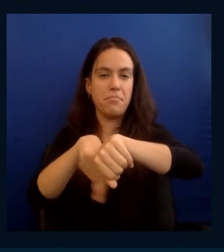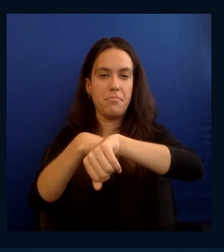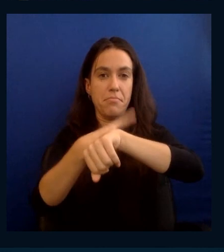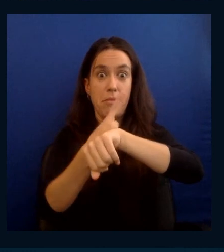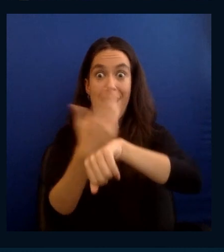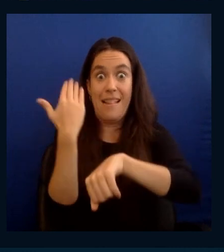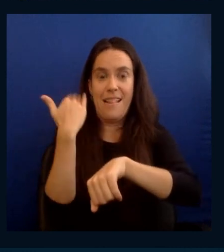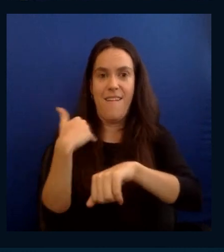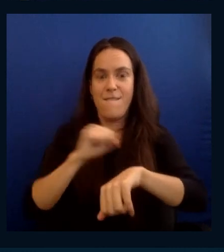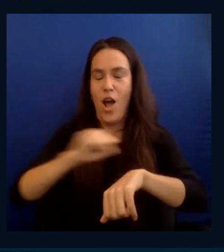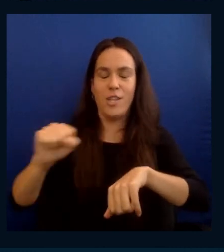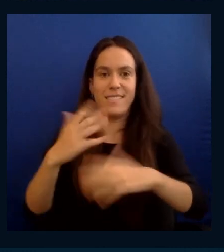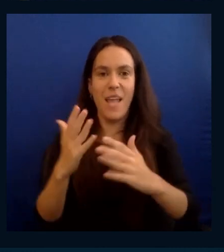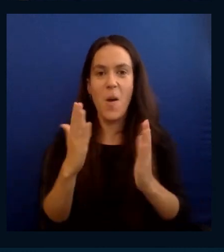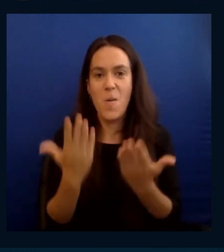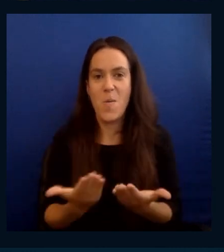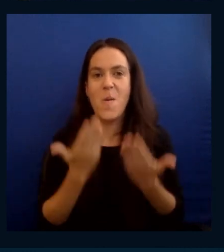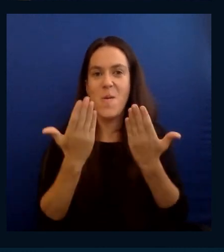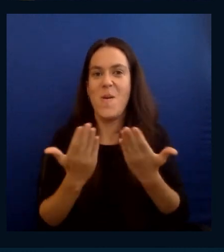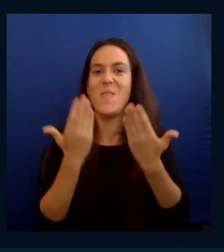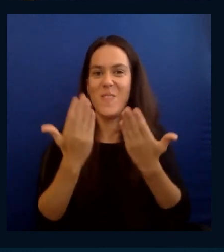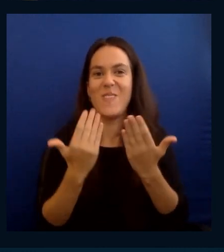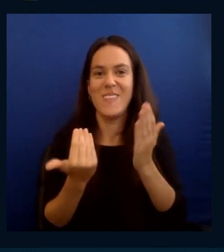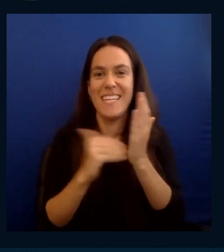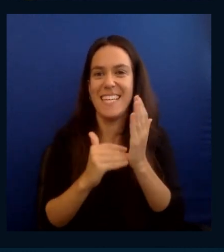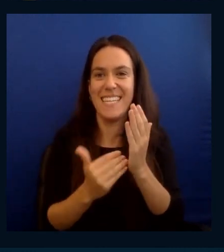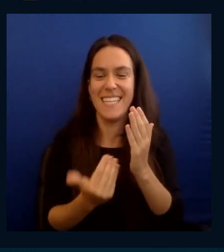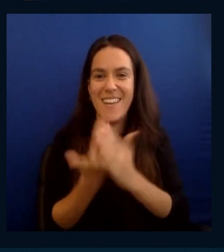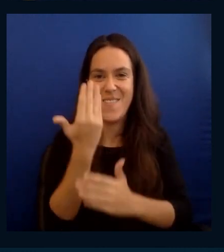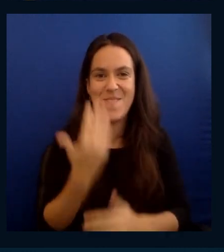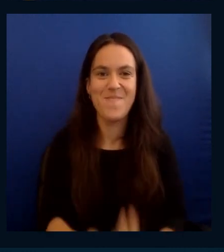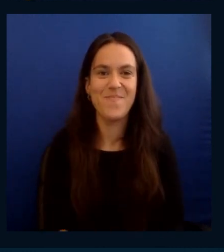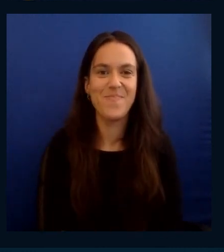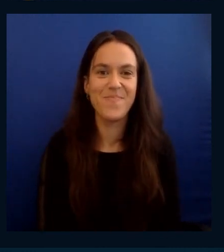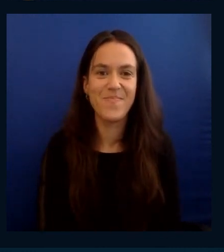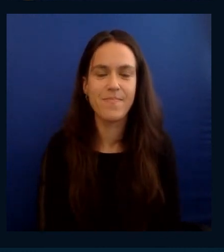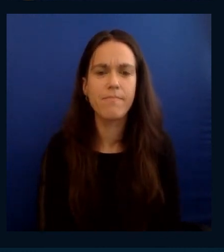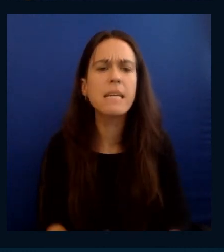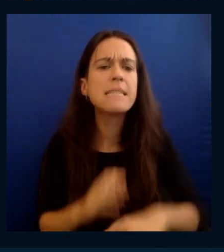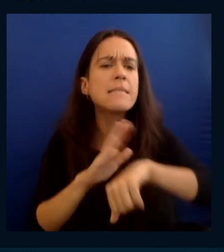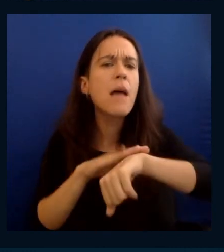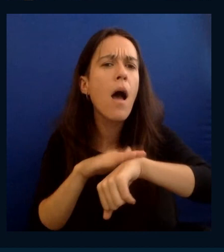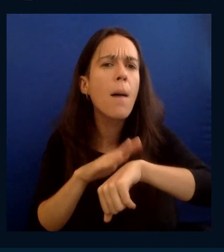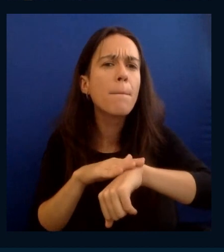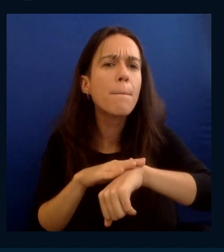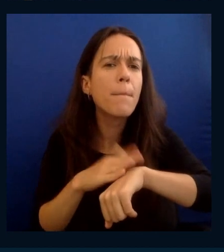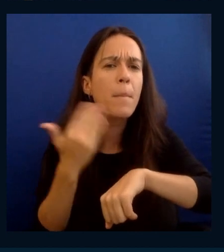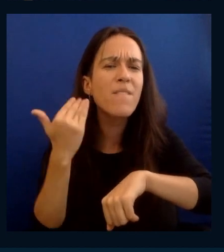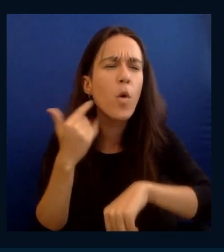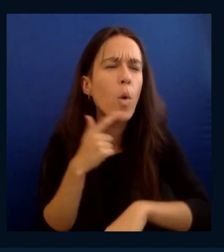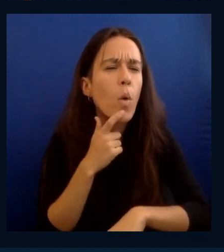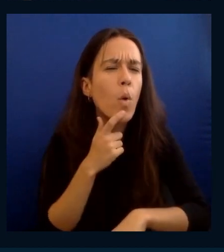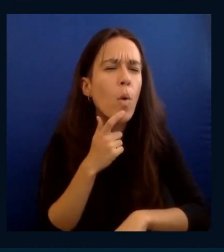quickly. If we have a look at how long that took, total deployment time was